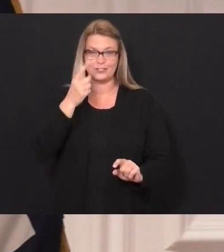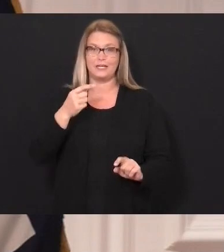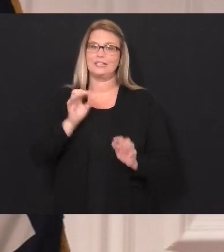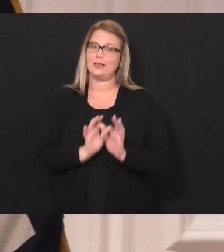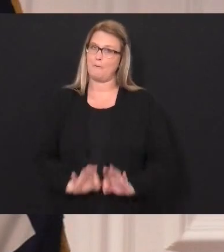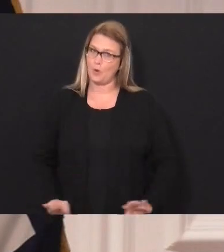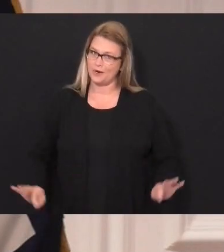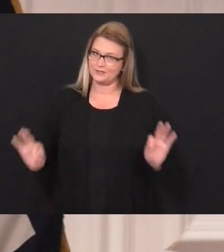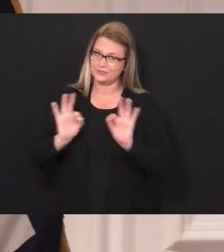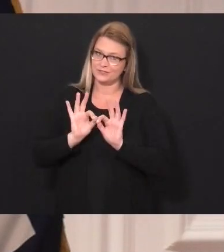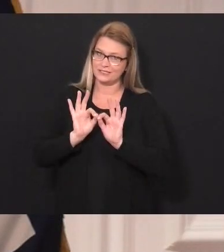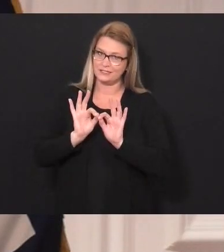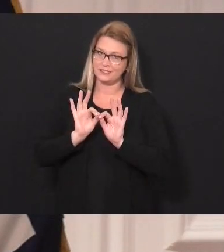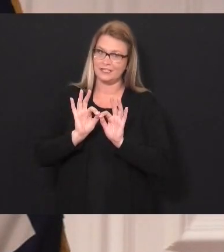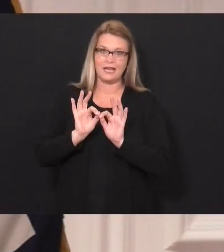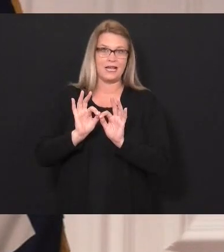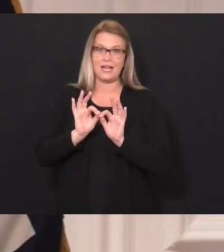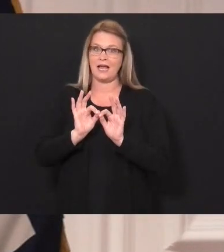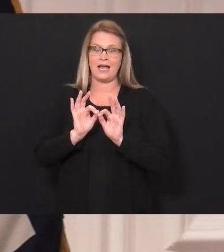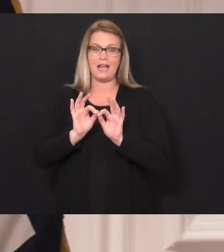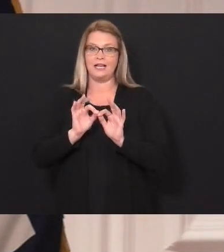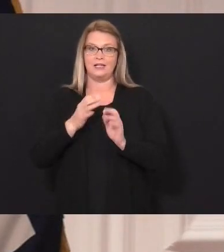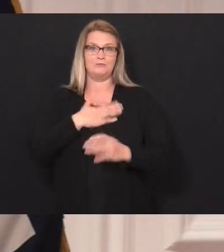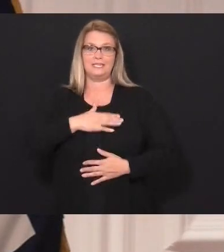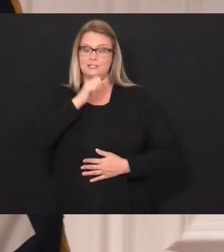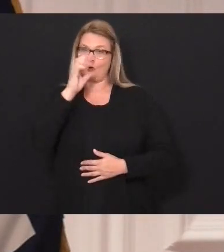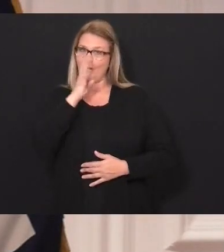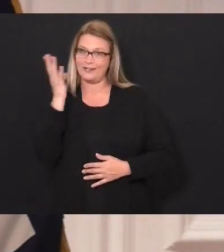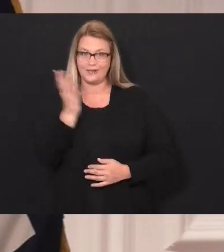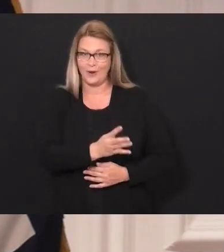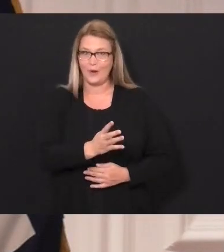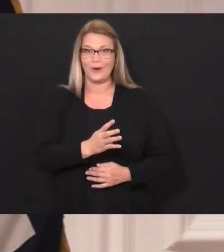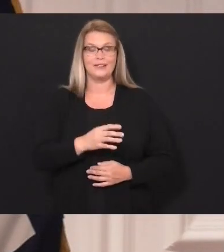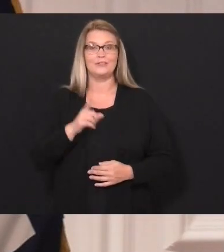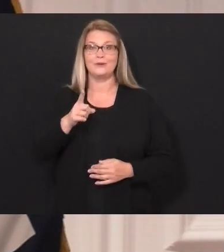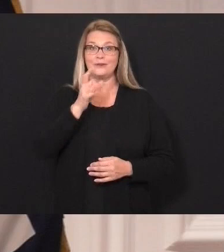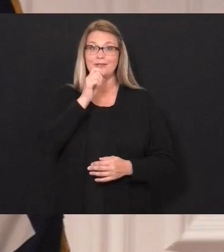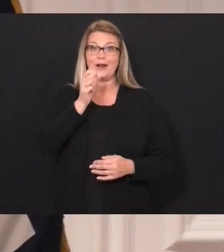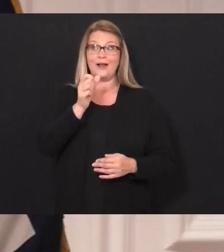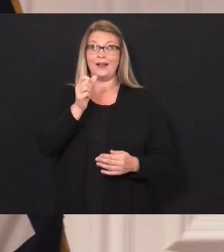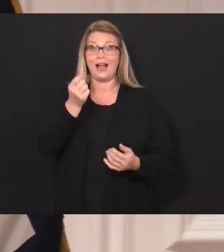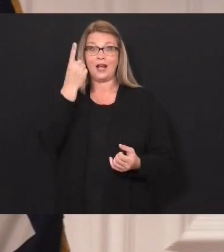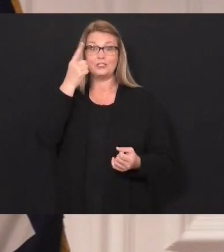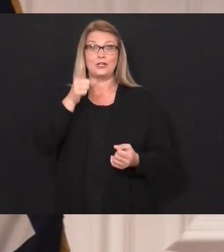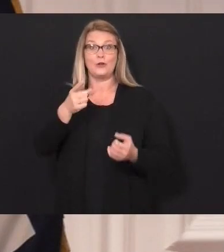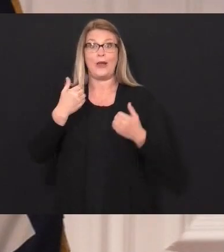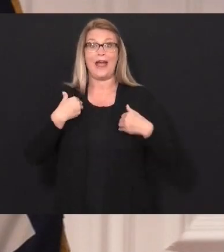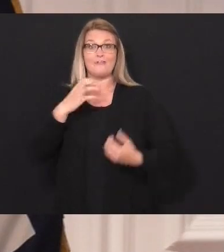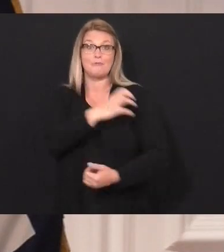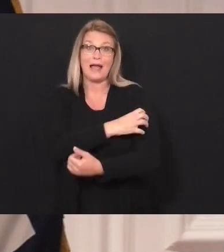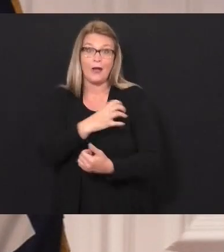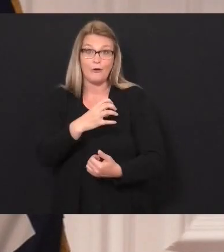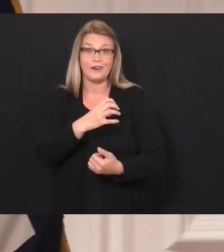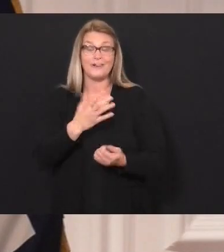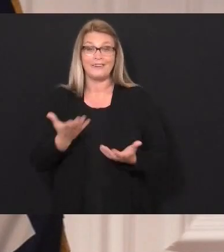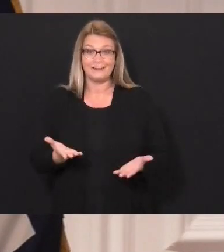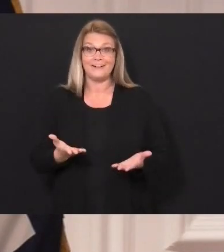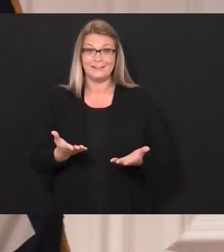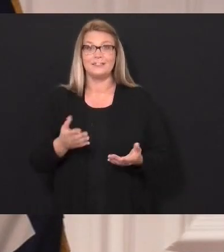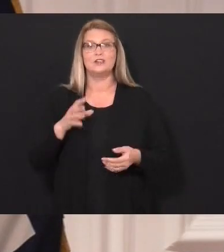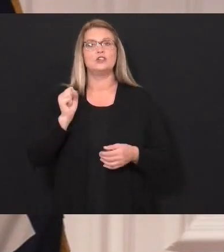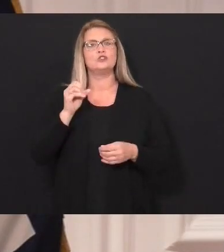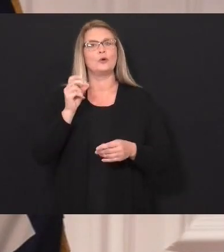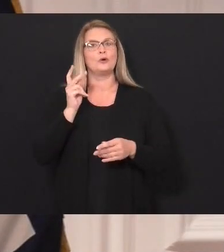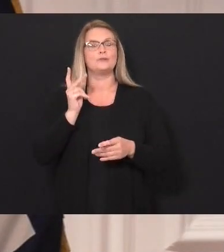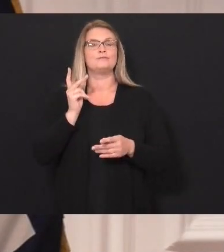important. You know, you just can't fathom the power that you have in your own hands, and so please take heed.